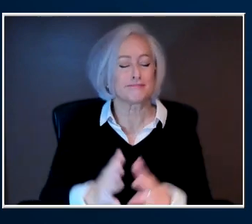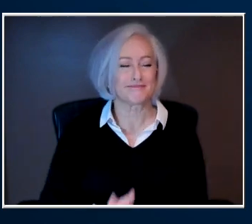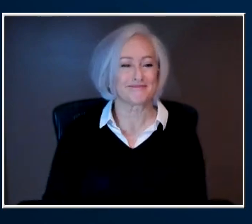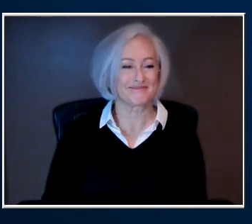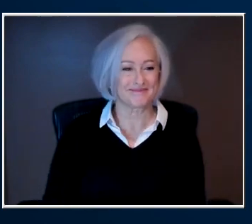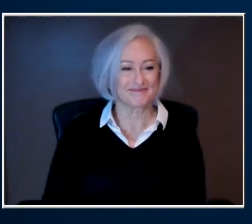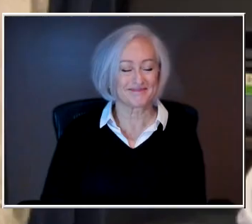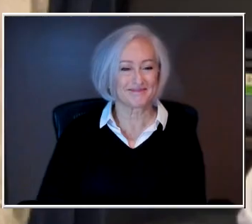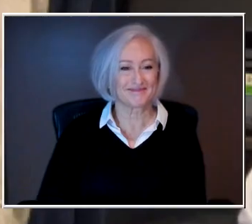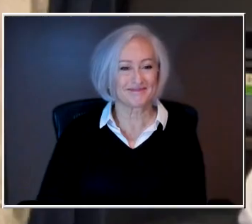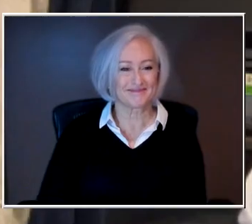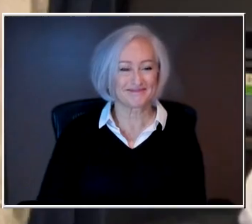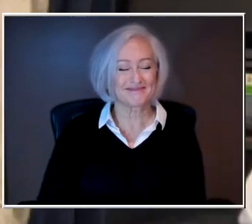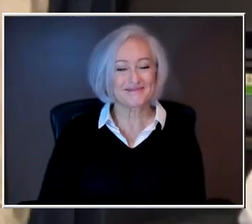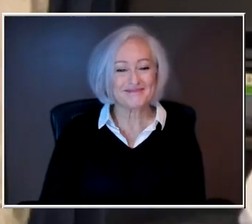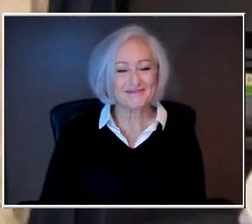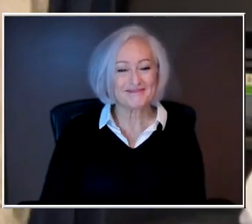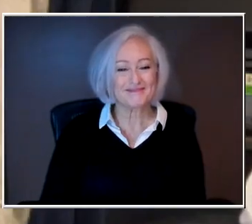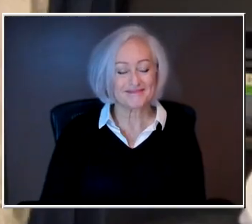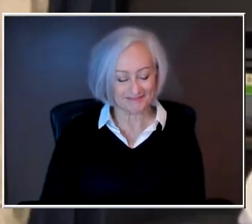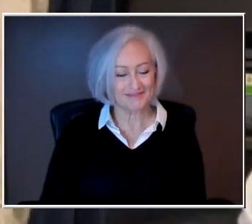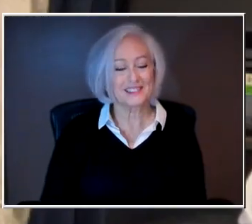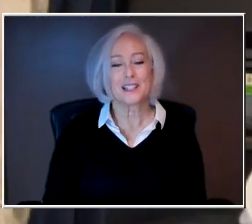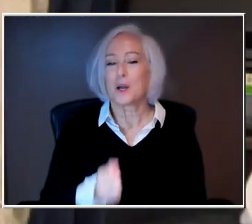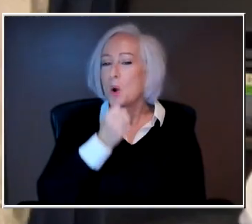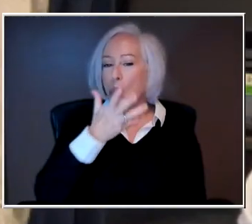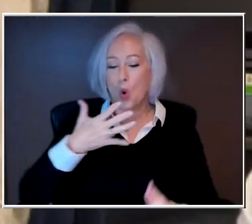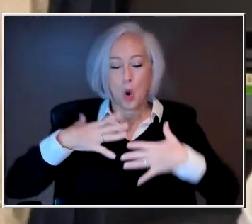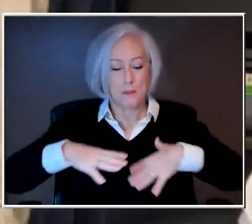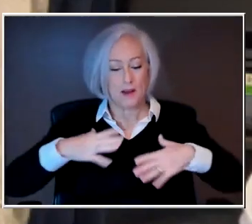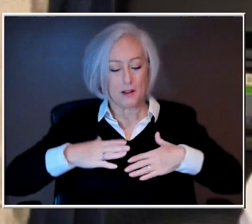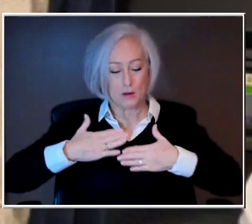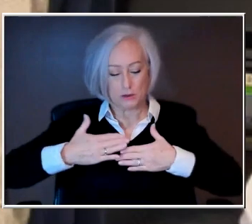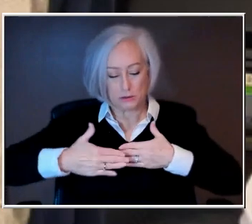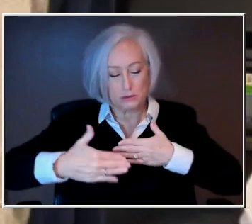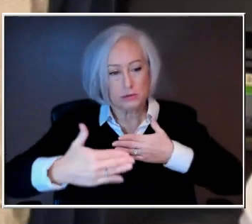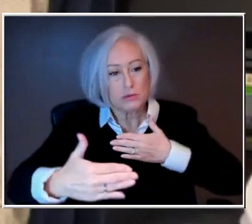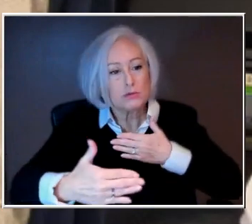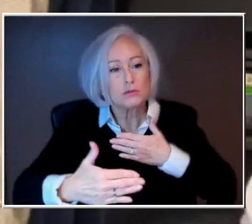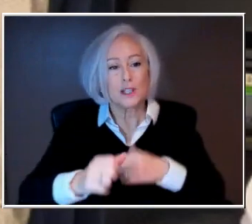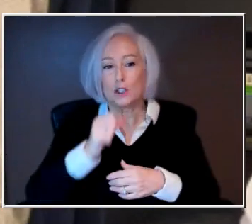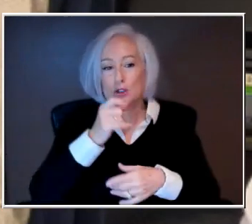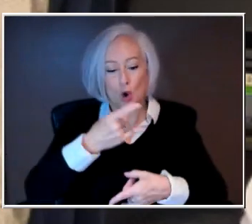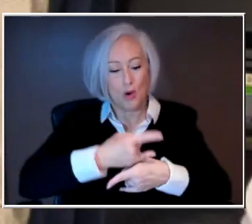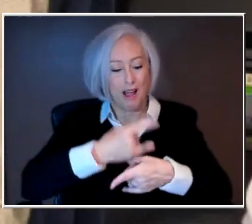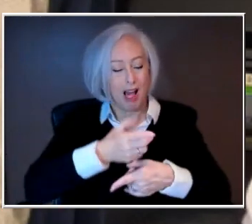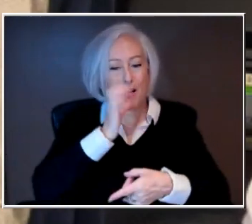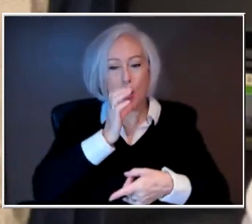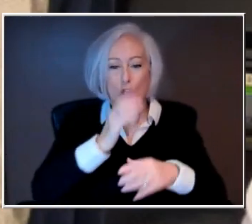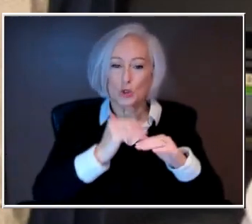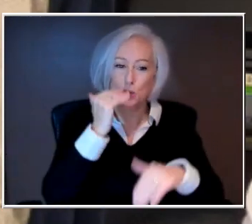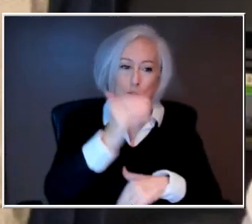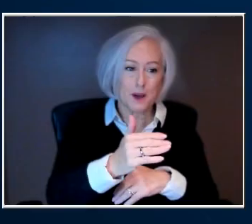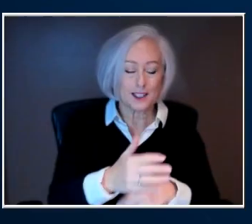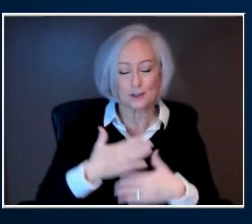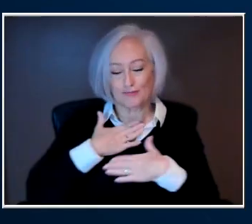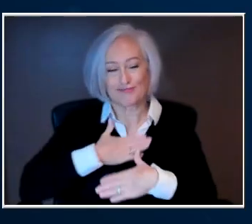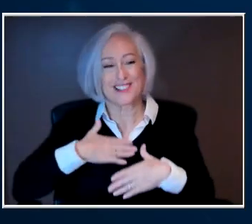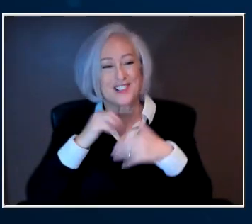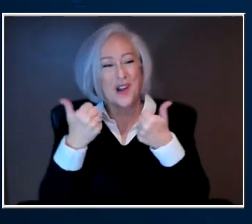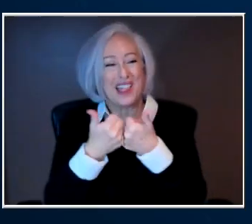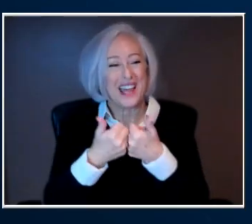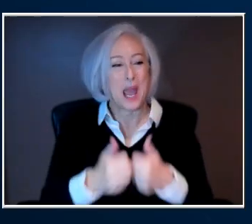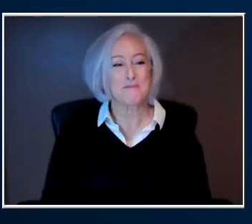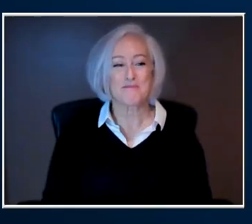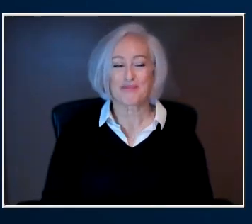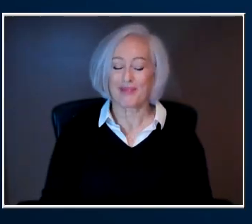Takeaway is dress warm, be ready for it, don't drink too much, and enjoy the game. Hopefully you'll win. Okay, let's